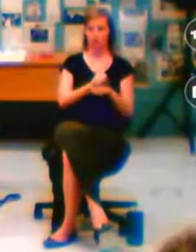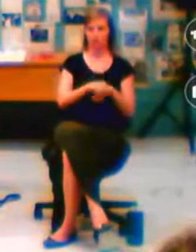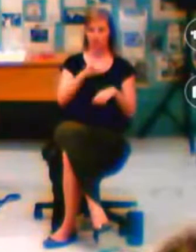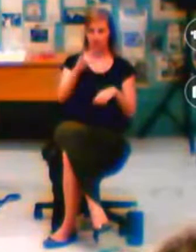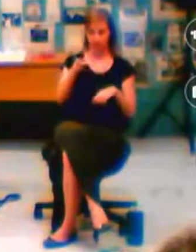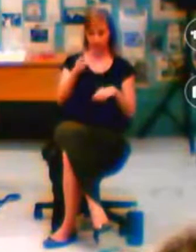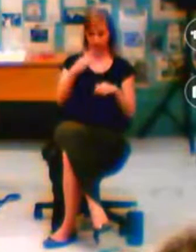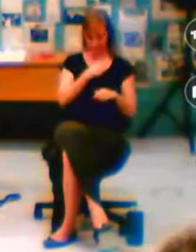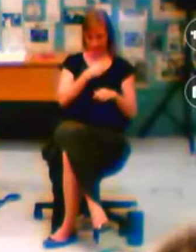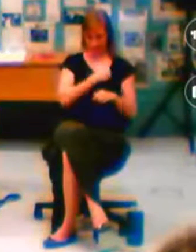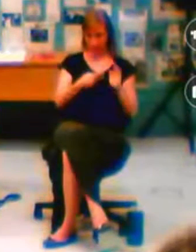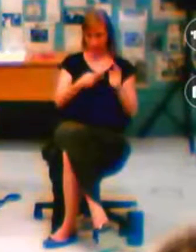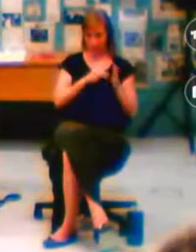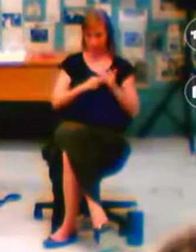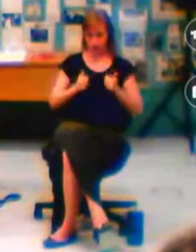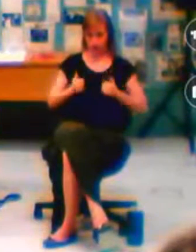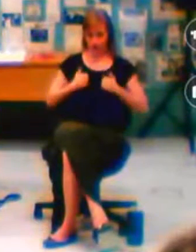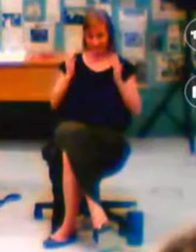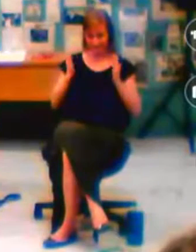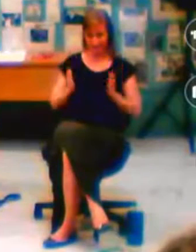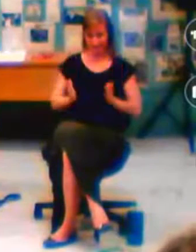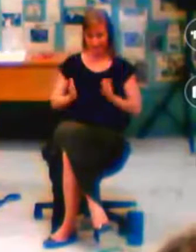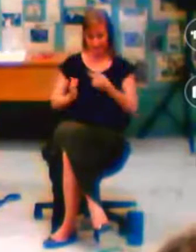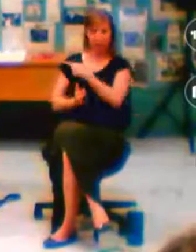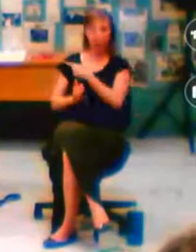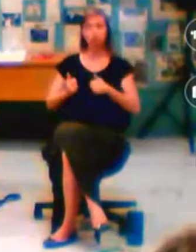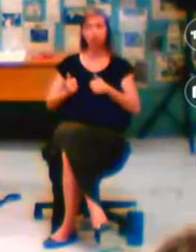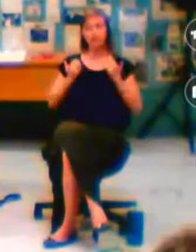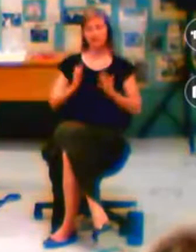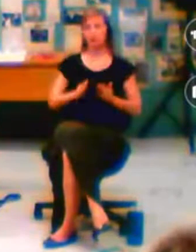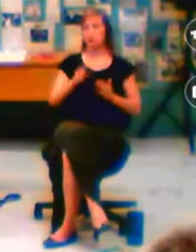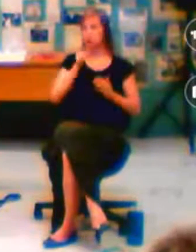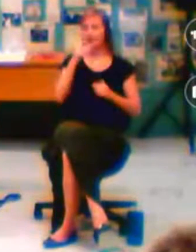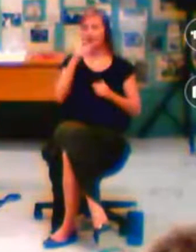increase the premium. Or cut benefits, as I right.